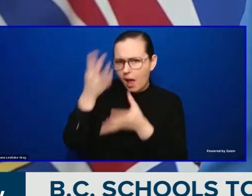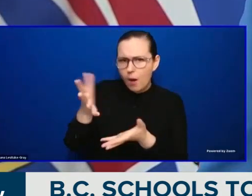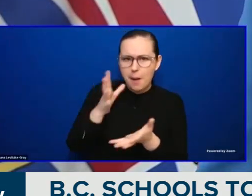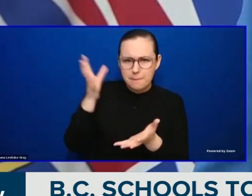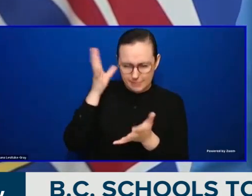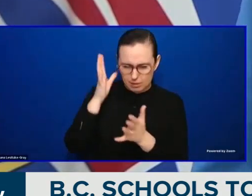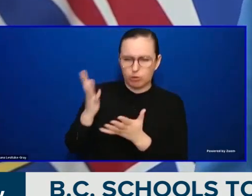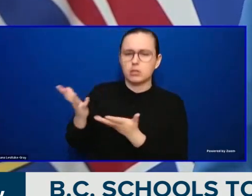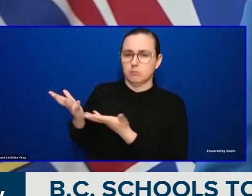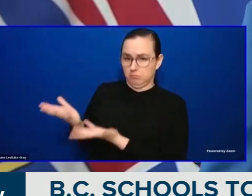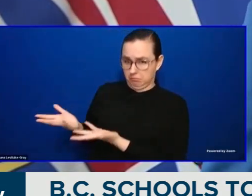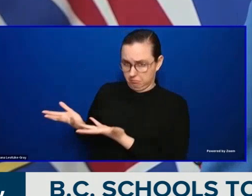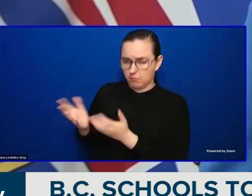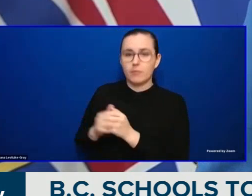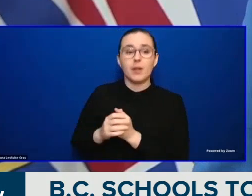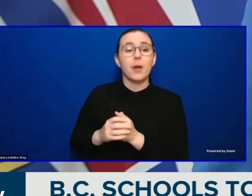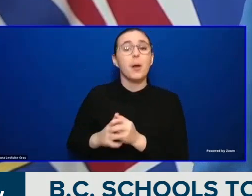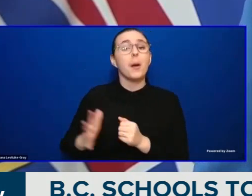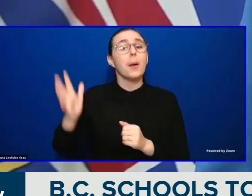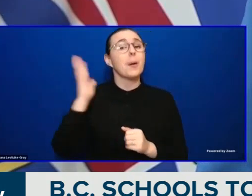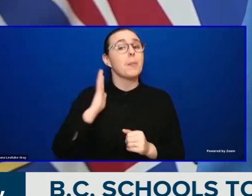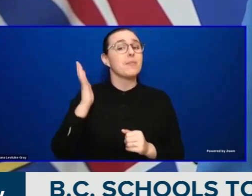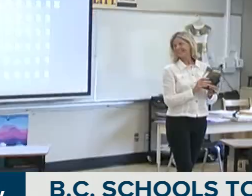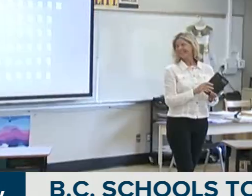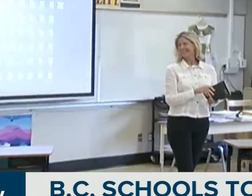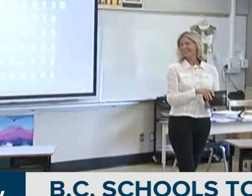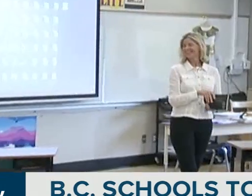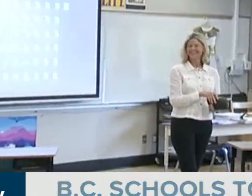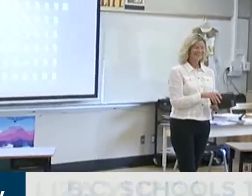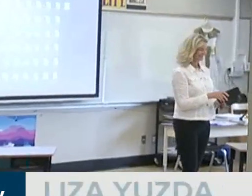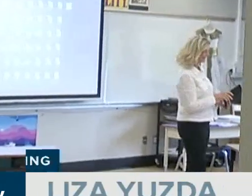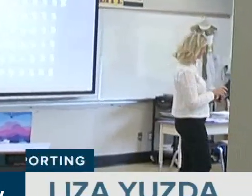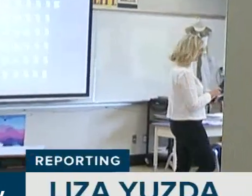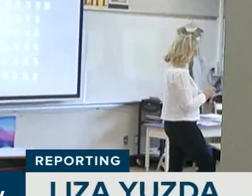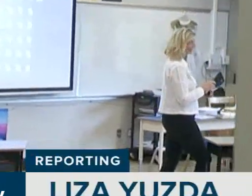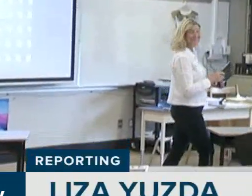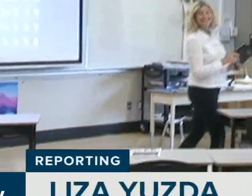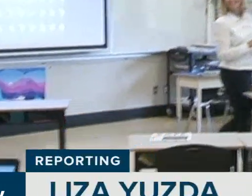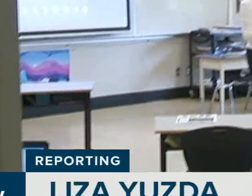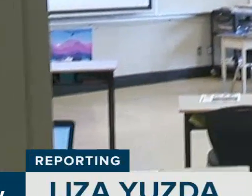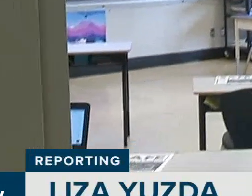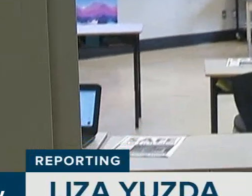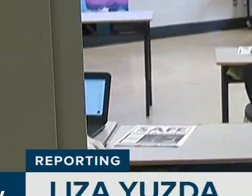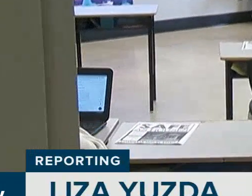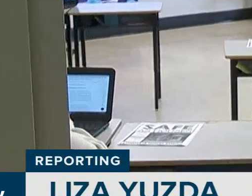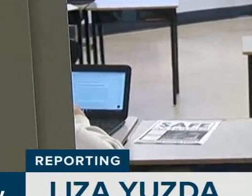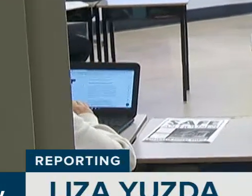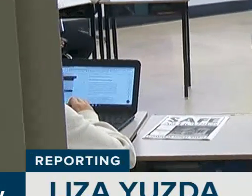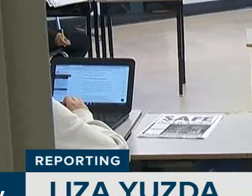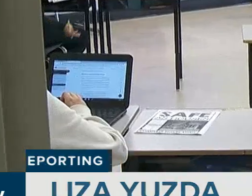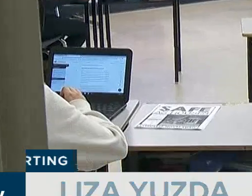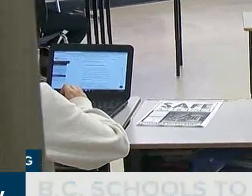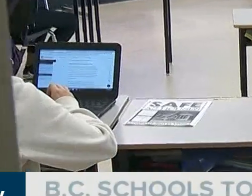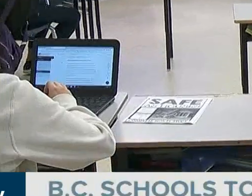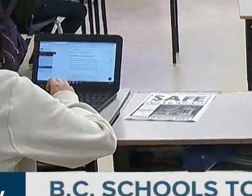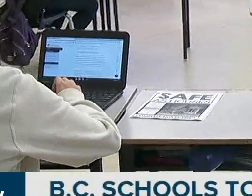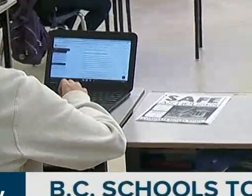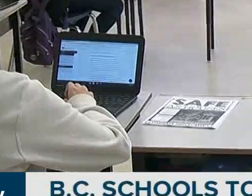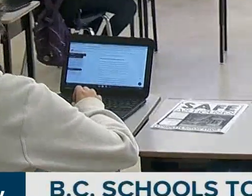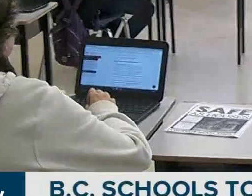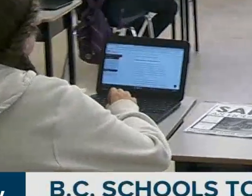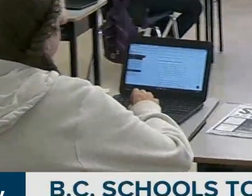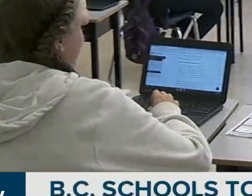very different from what has been in place before. Before, it was known COVID cases in a school community that would mean